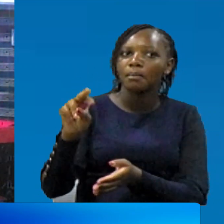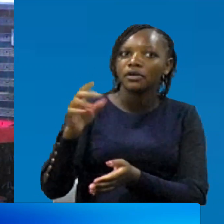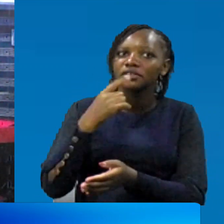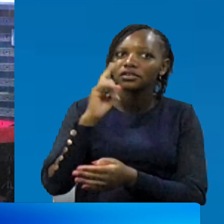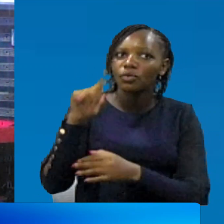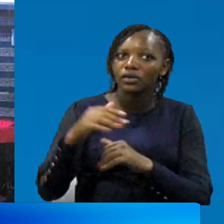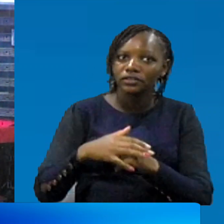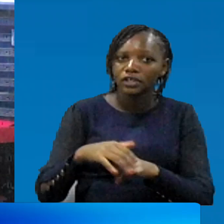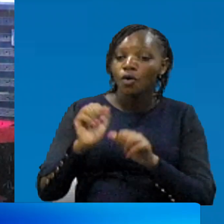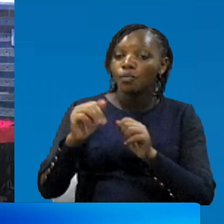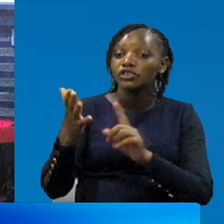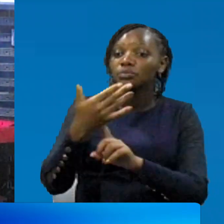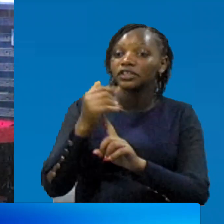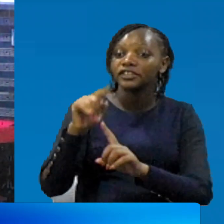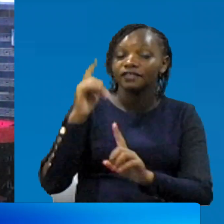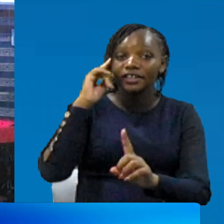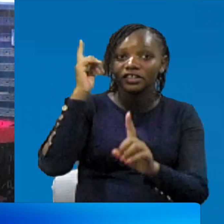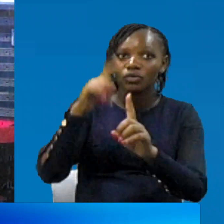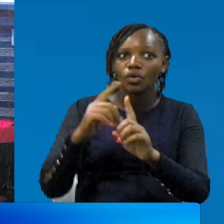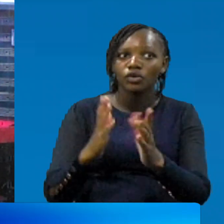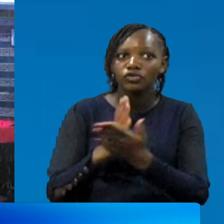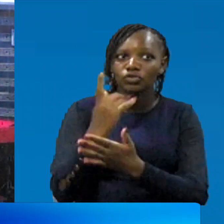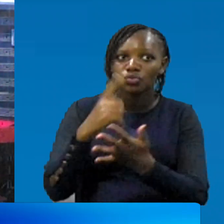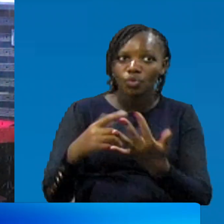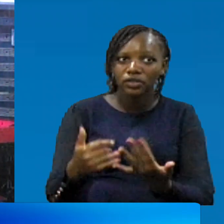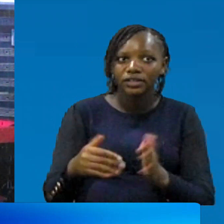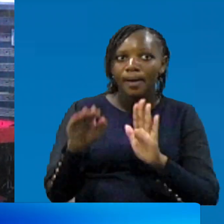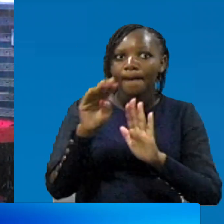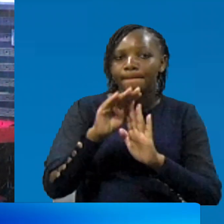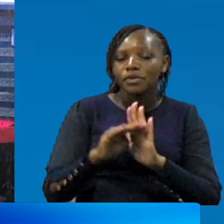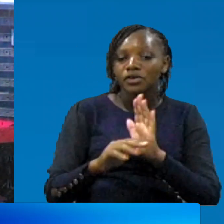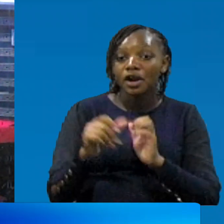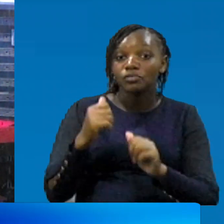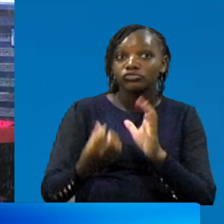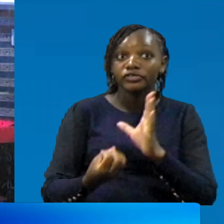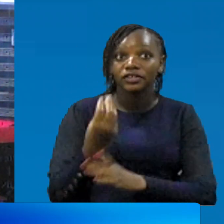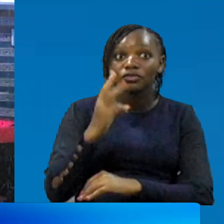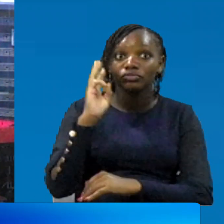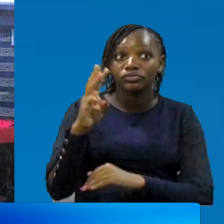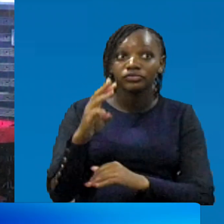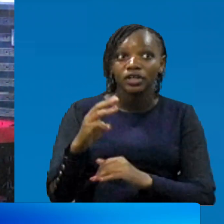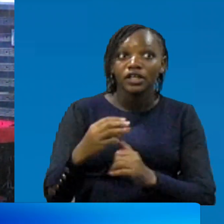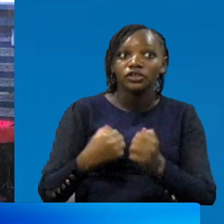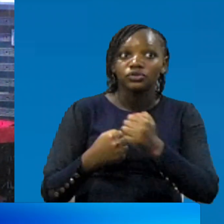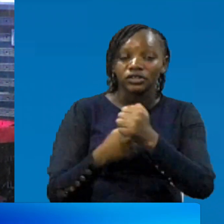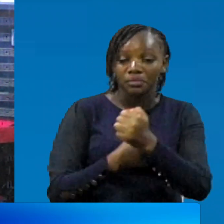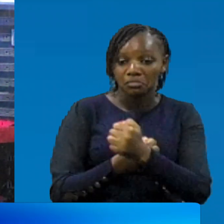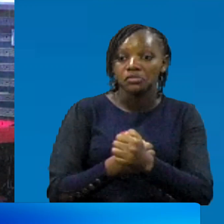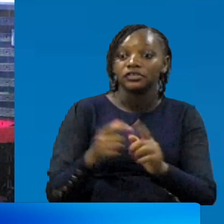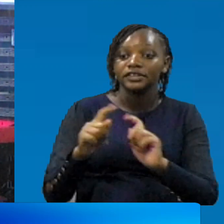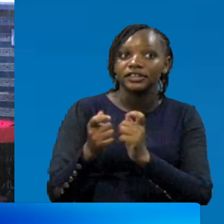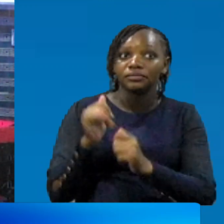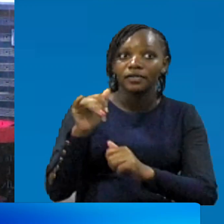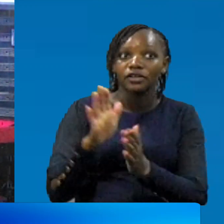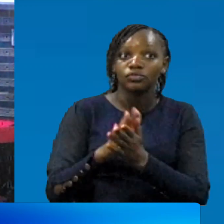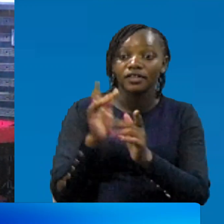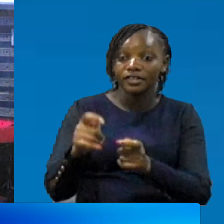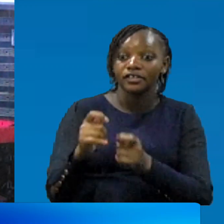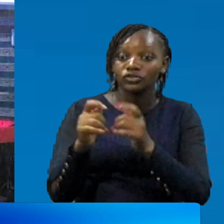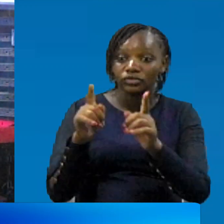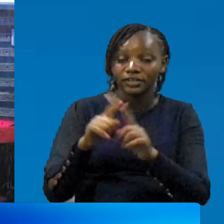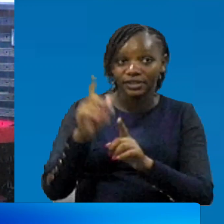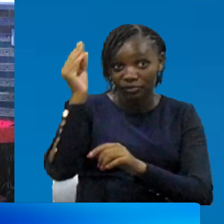will be achieved through a retraining program launched to equip girls with the tools and expertise they need